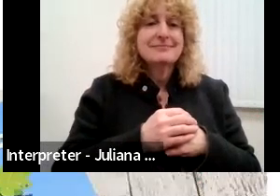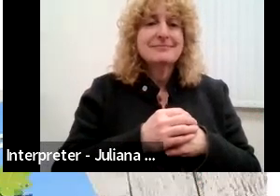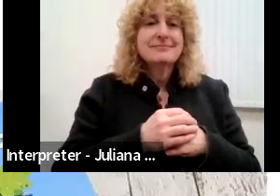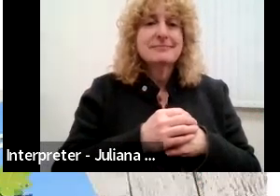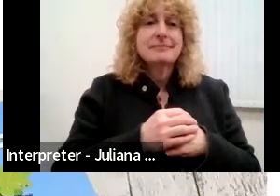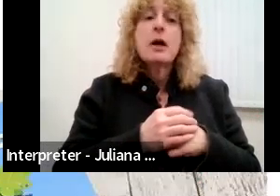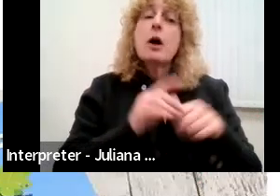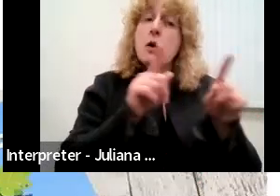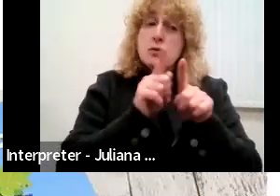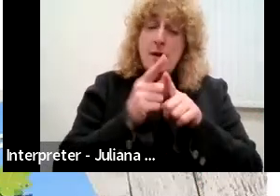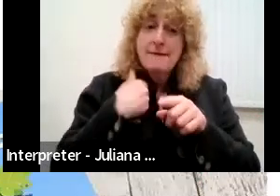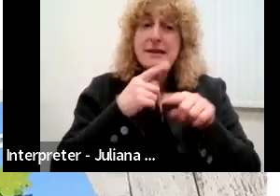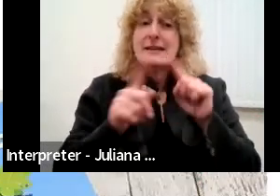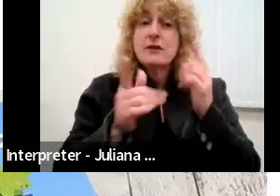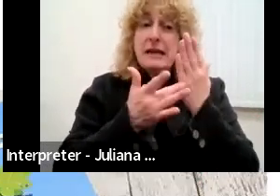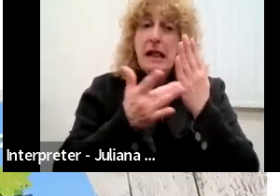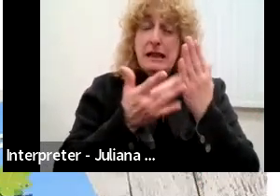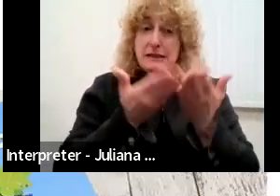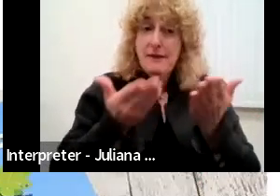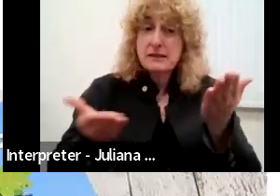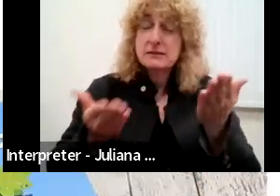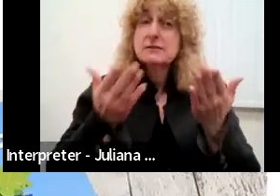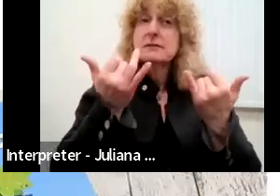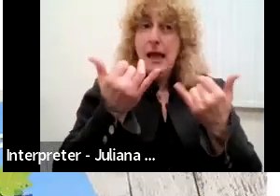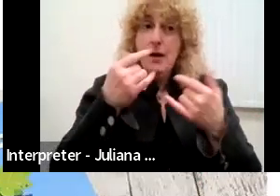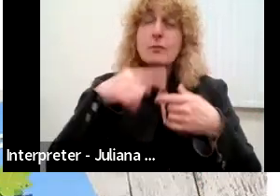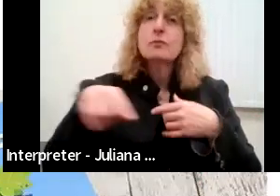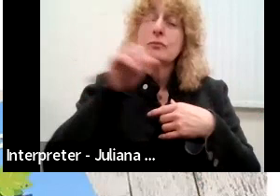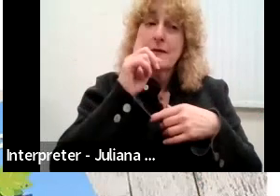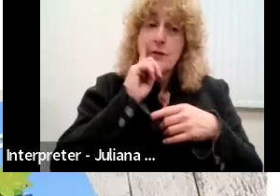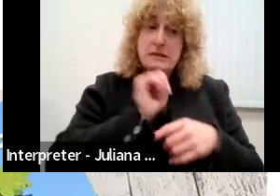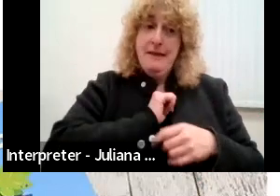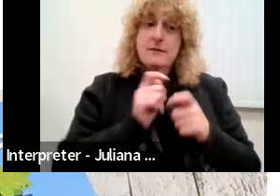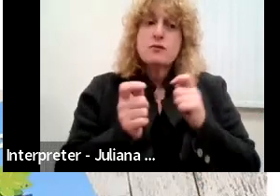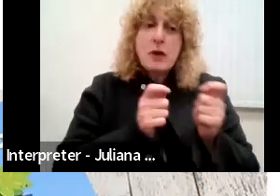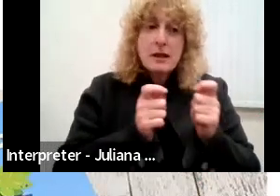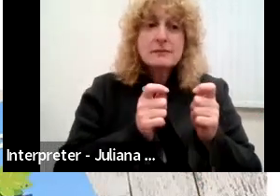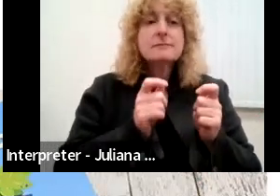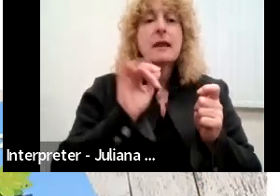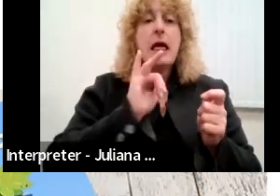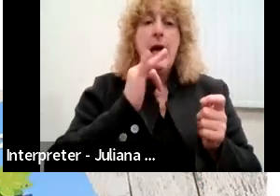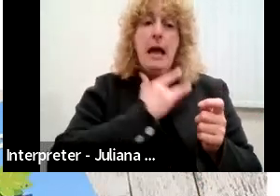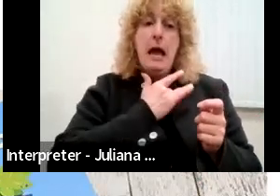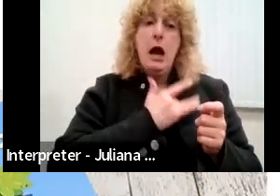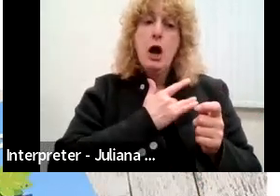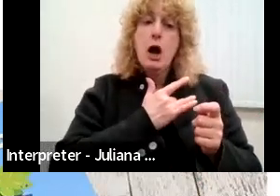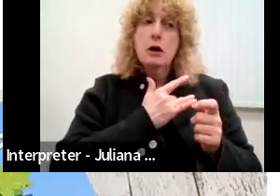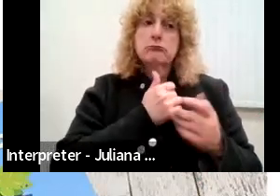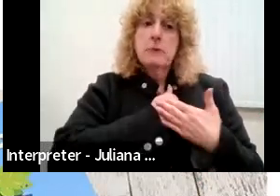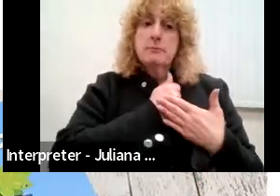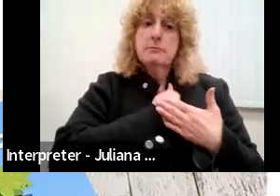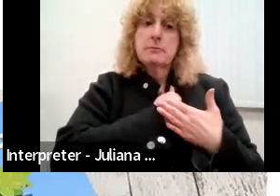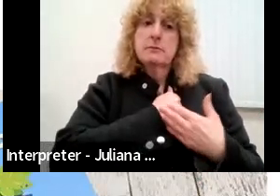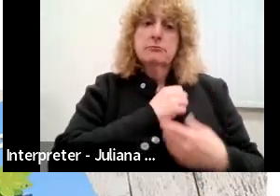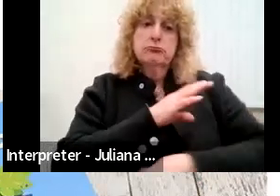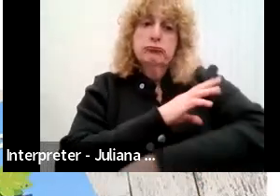There are also different technology devices out there that can assist with self-regulation. So there are heart rate monitors. So there's